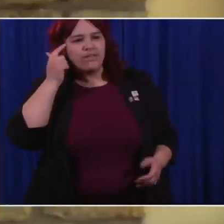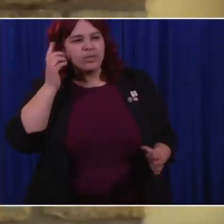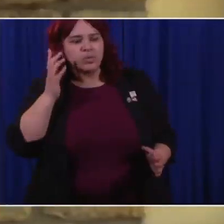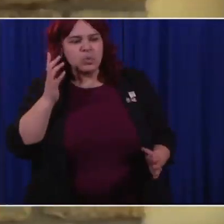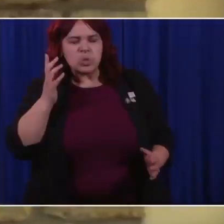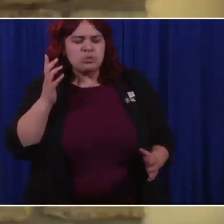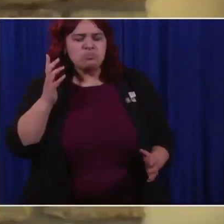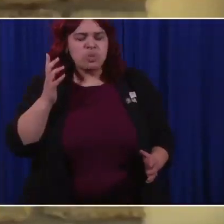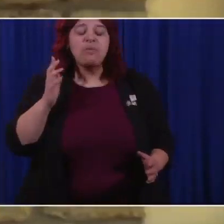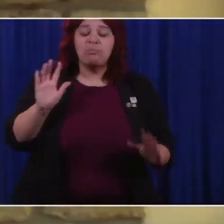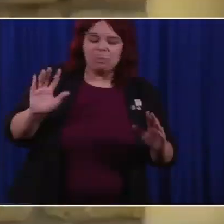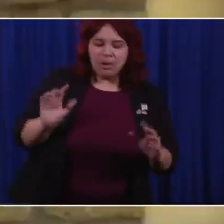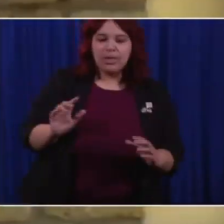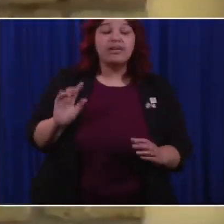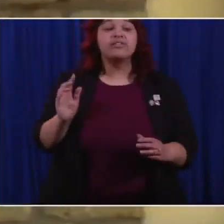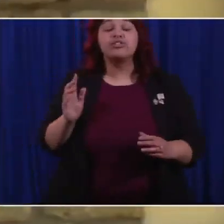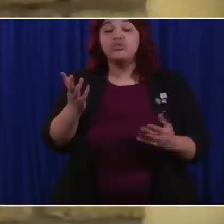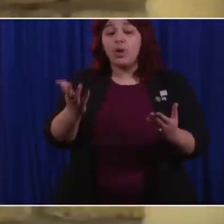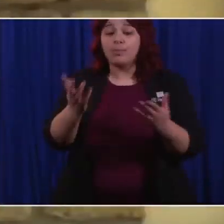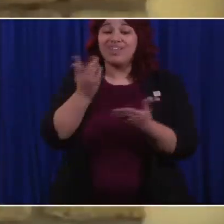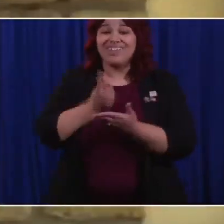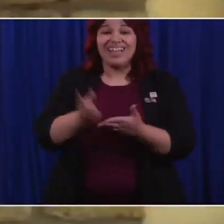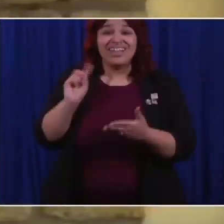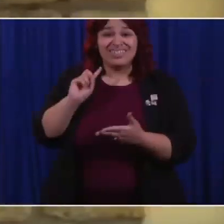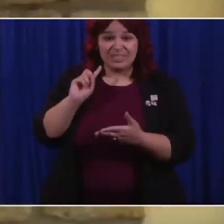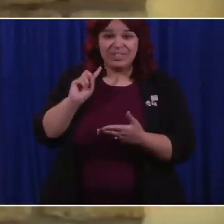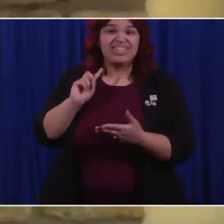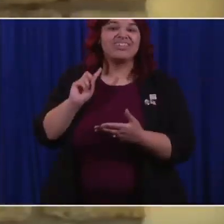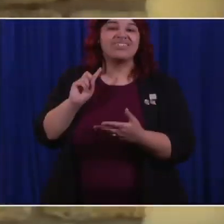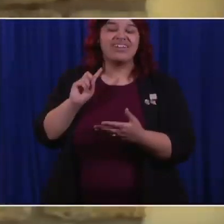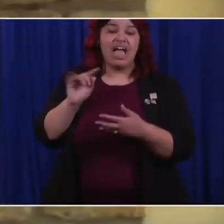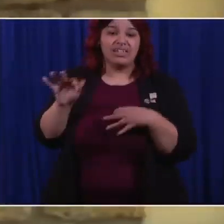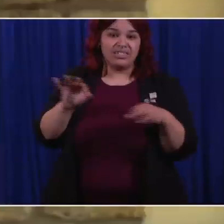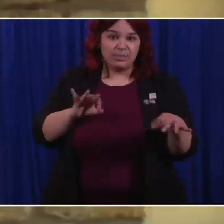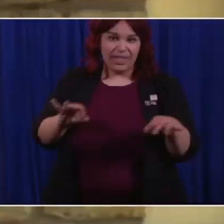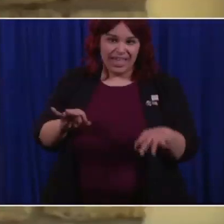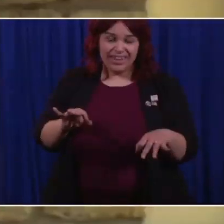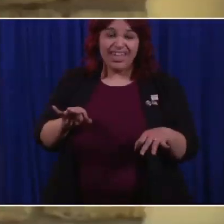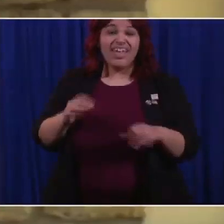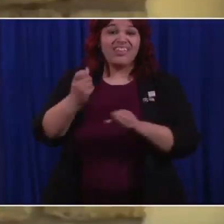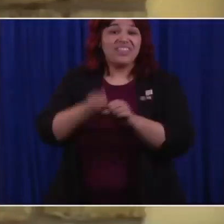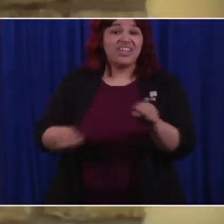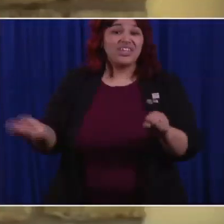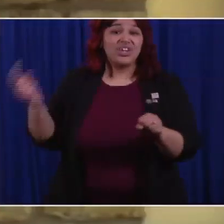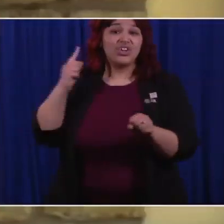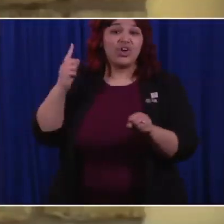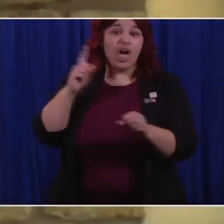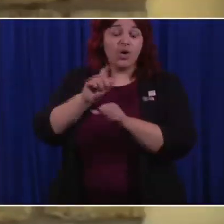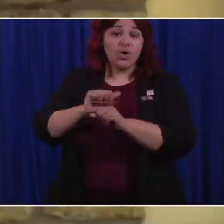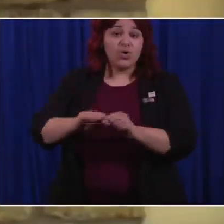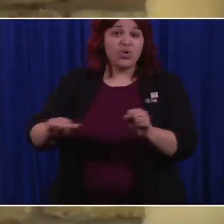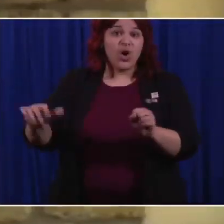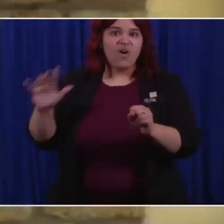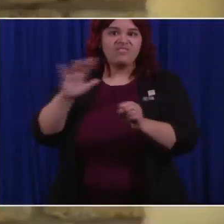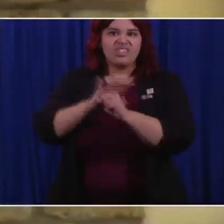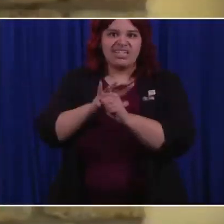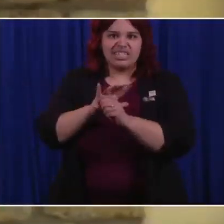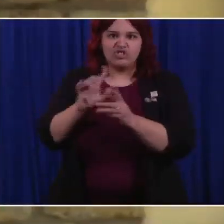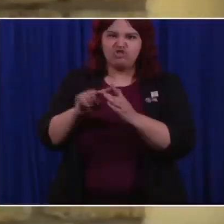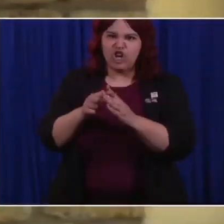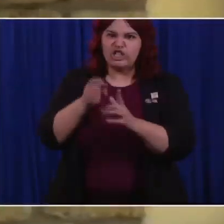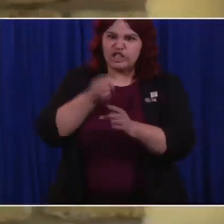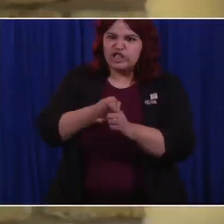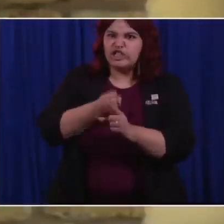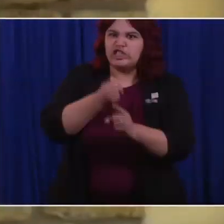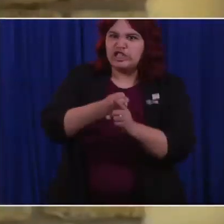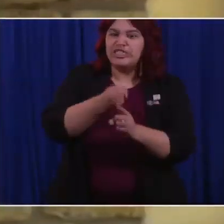Last week, I talked about the one-year anniversary of the start of our battle against the COVID-19 virus. Tomorrow